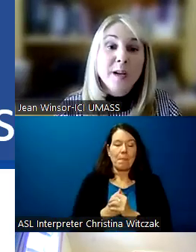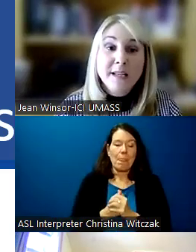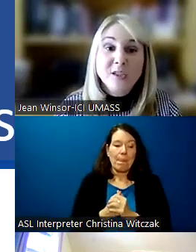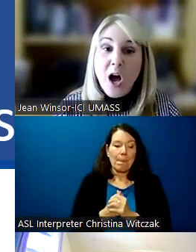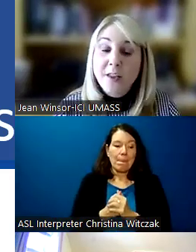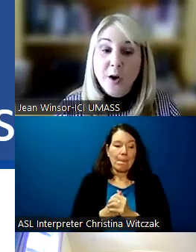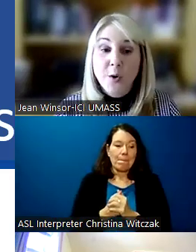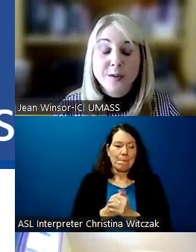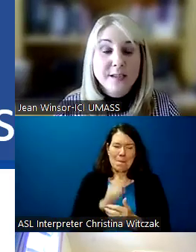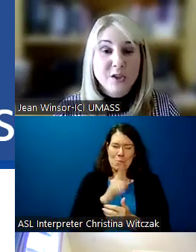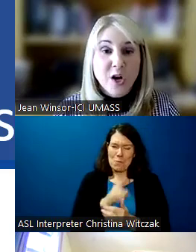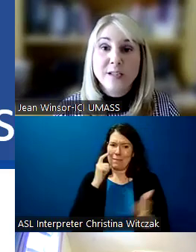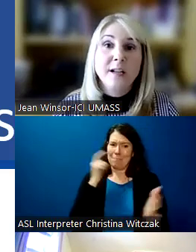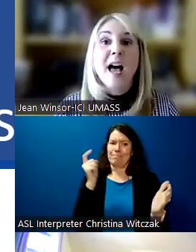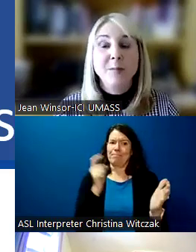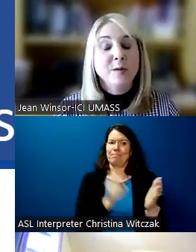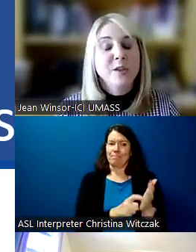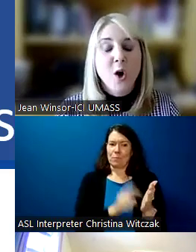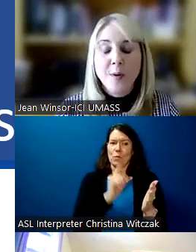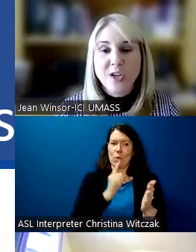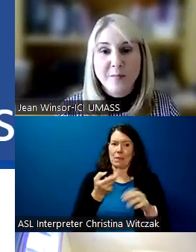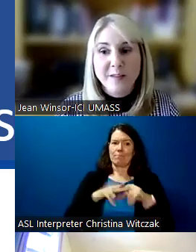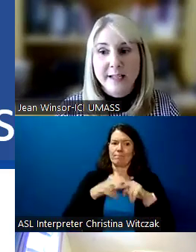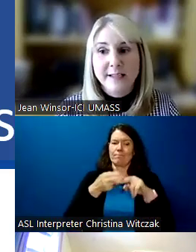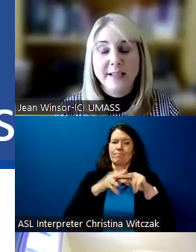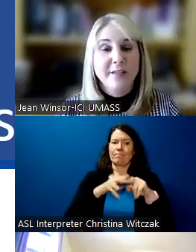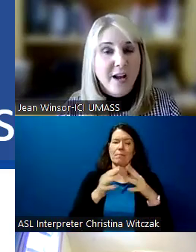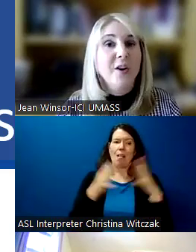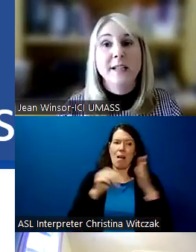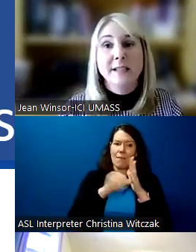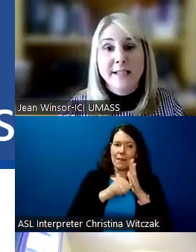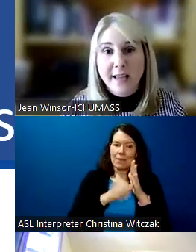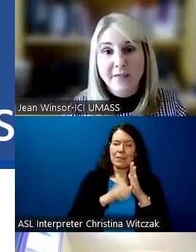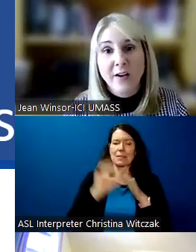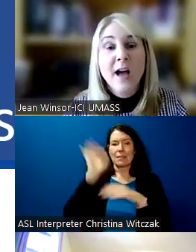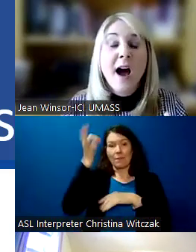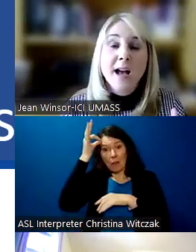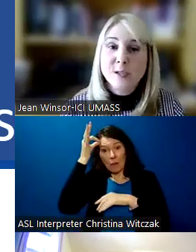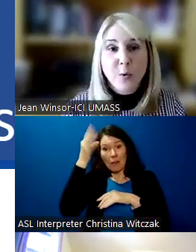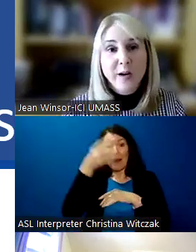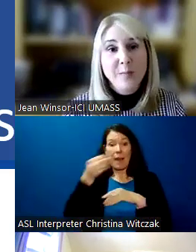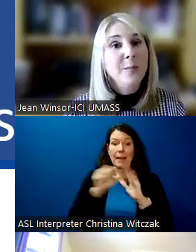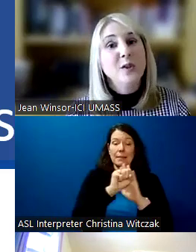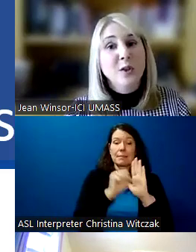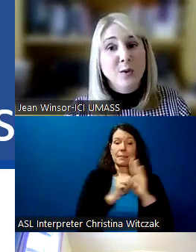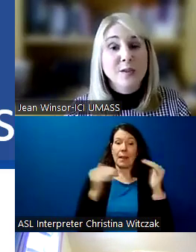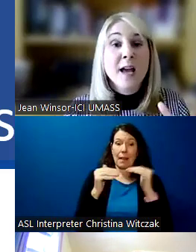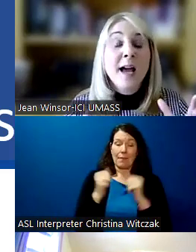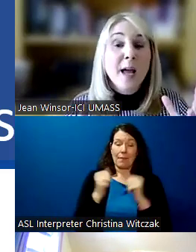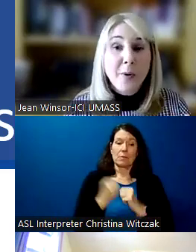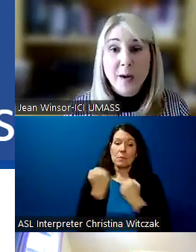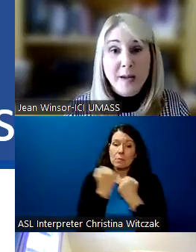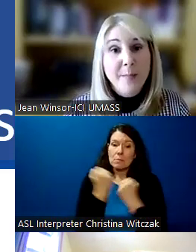we really saw those start to climb. There was so much emphasis at the federal and state level on supporting people to